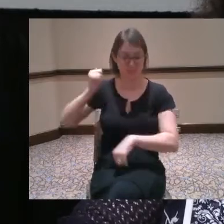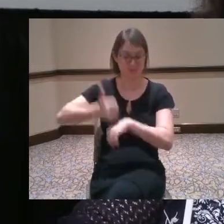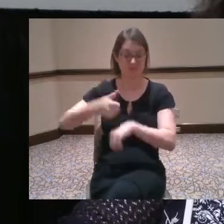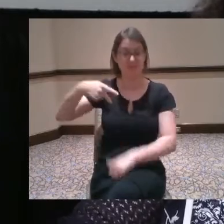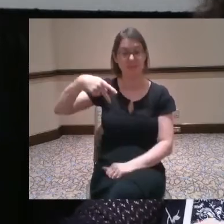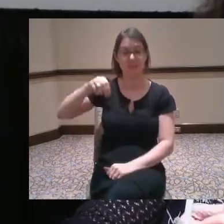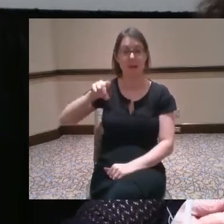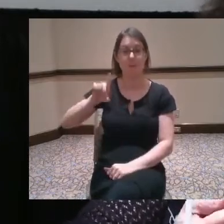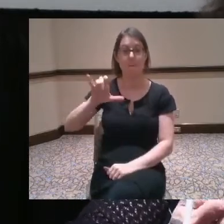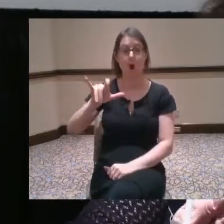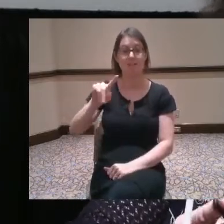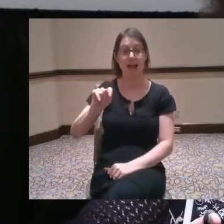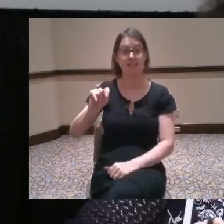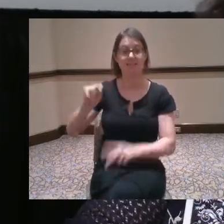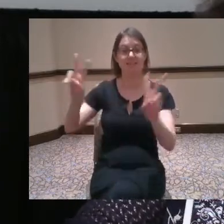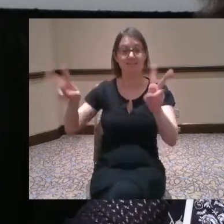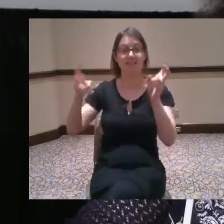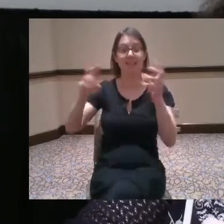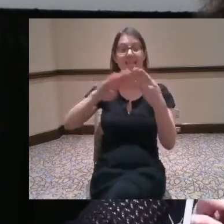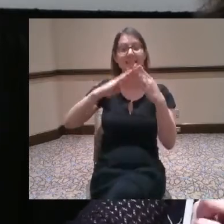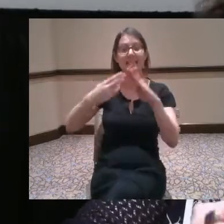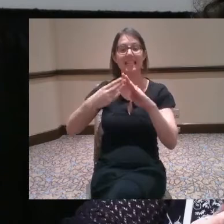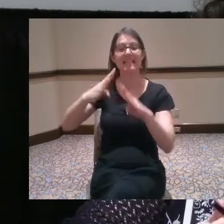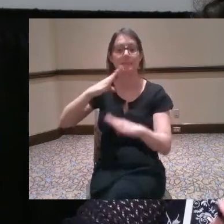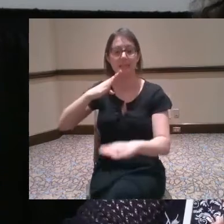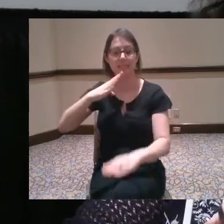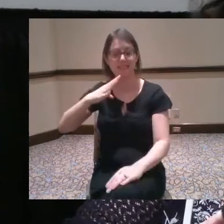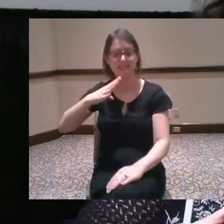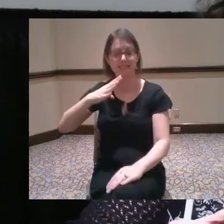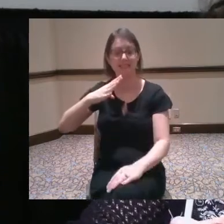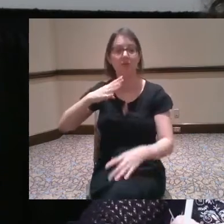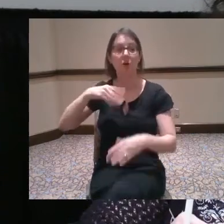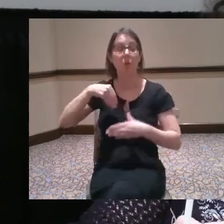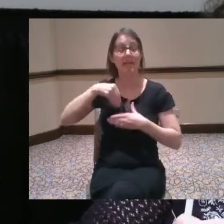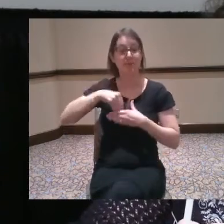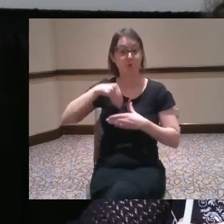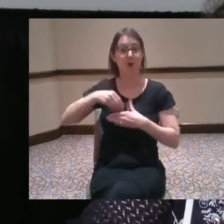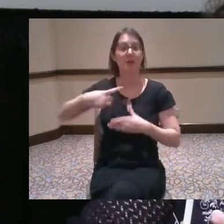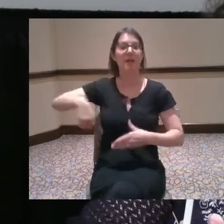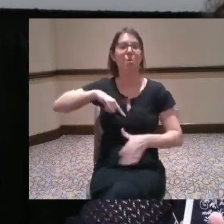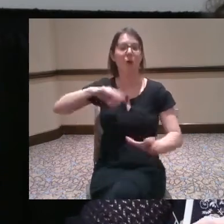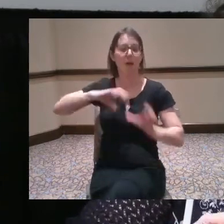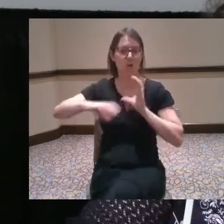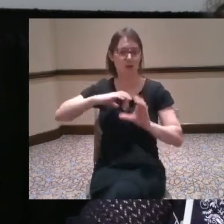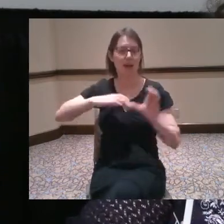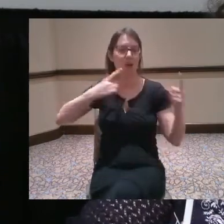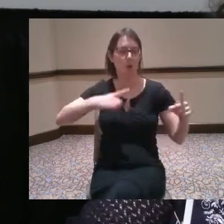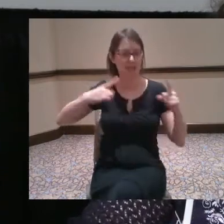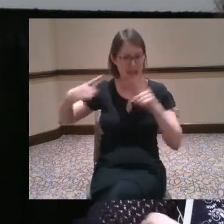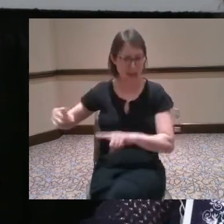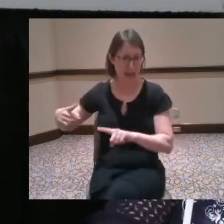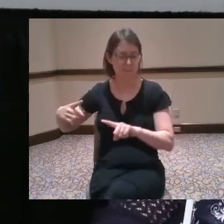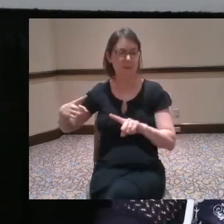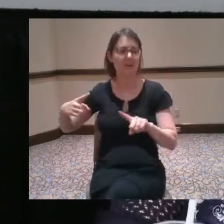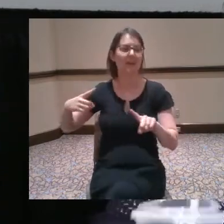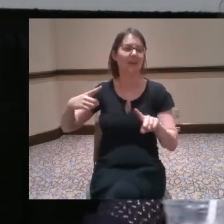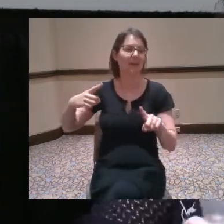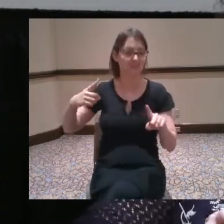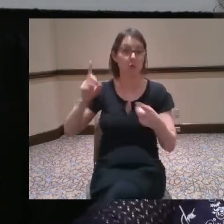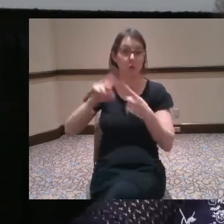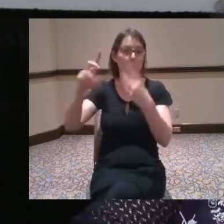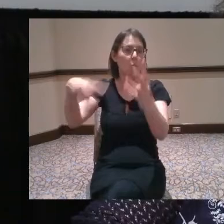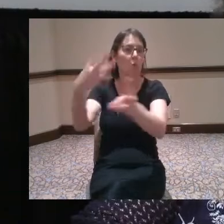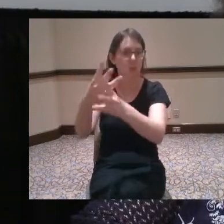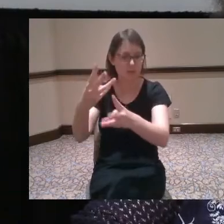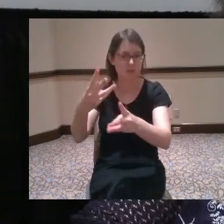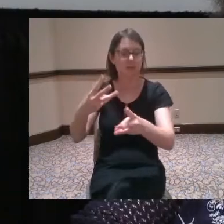City Speaks, in which we are internally communicating what's happening inside of our organization to the